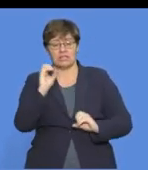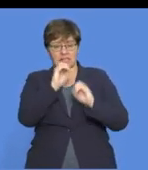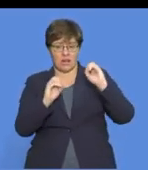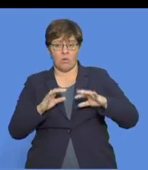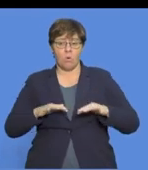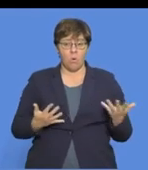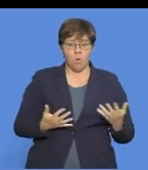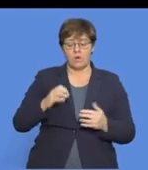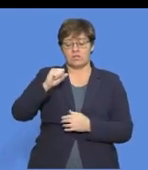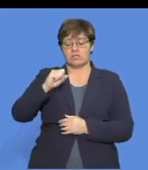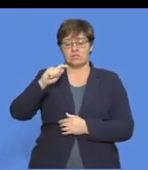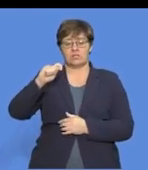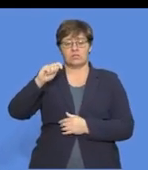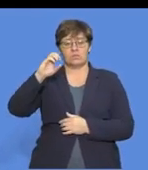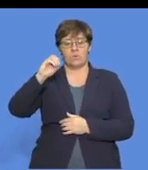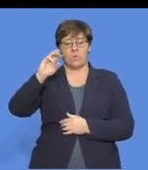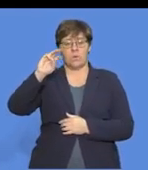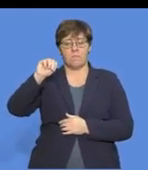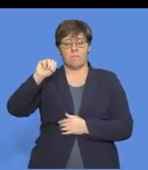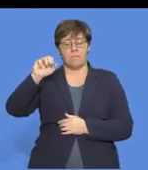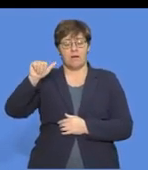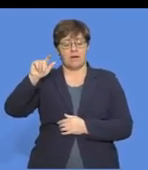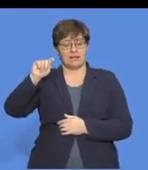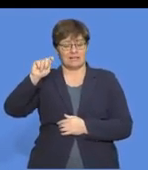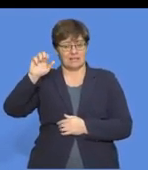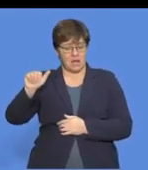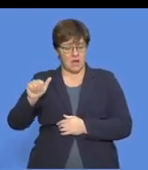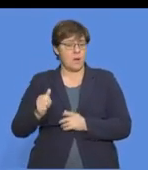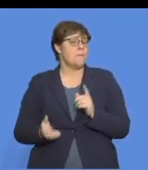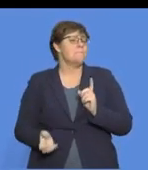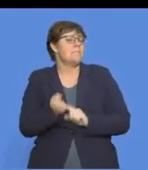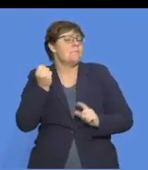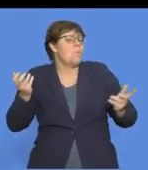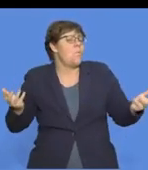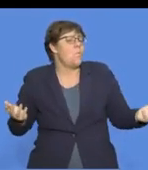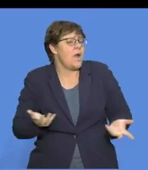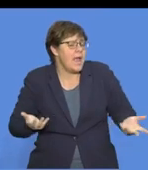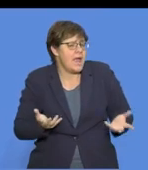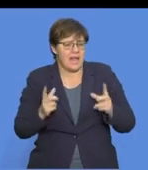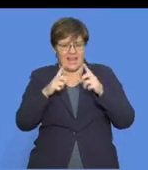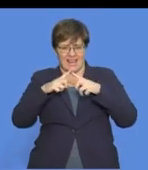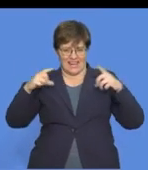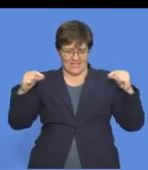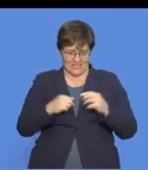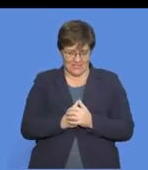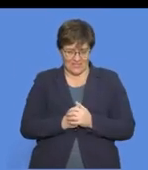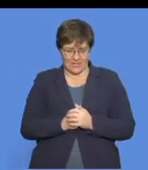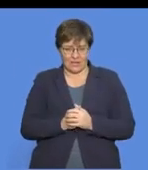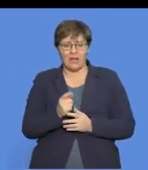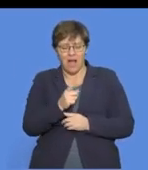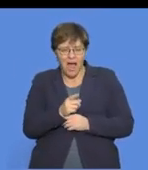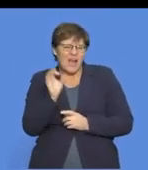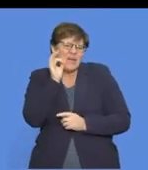cell, which is found in leaves. They're actually really quite cute